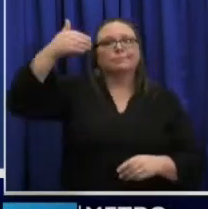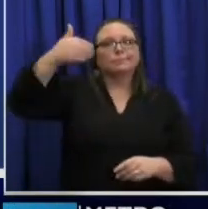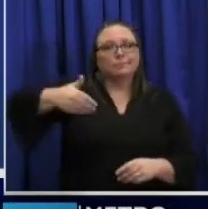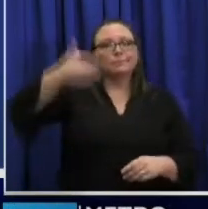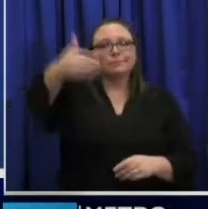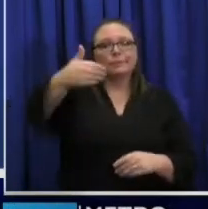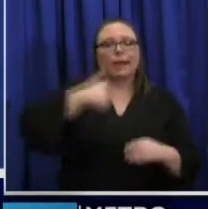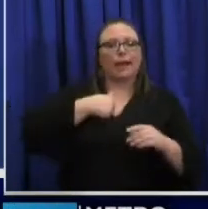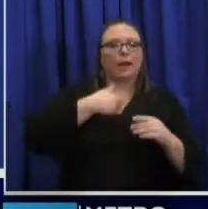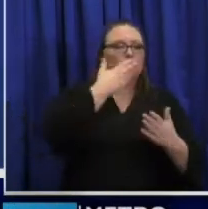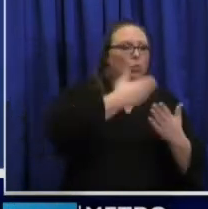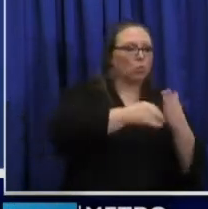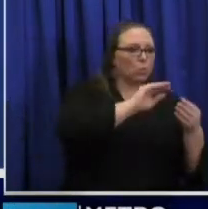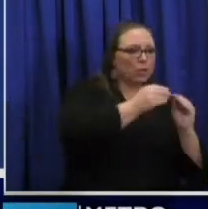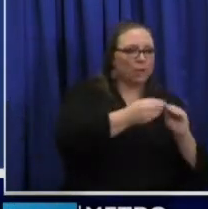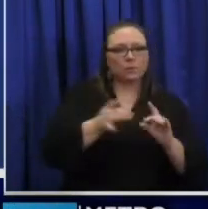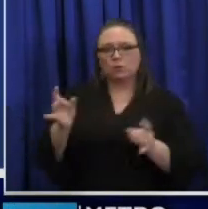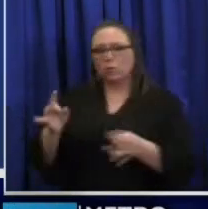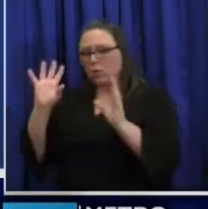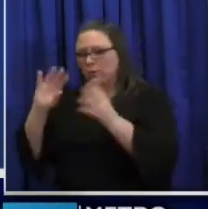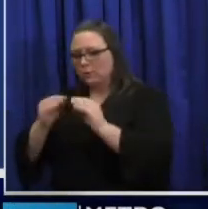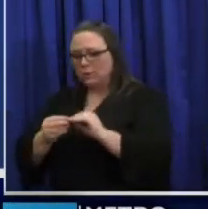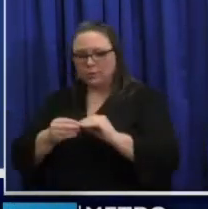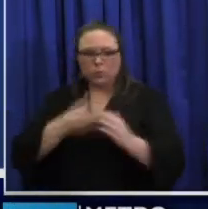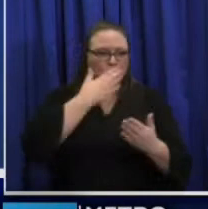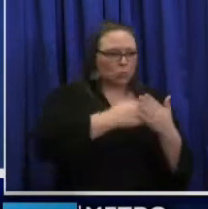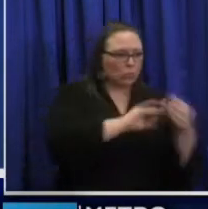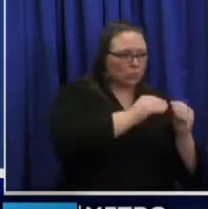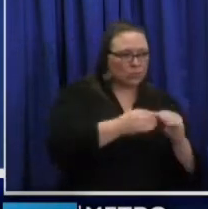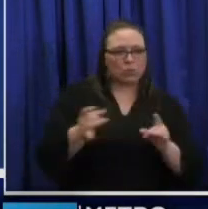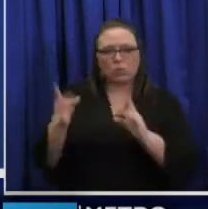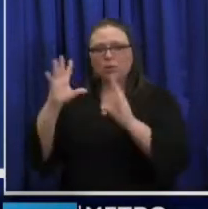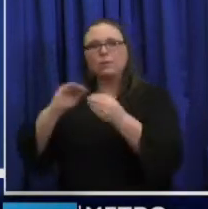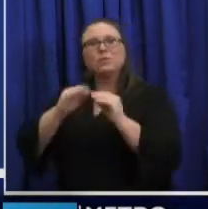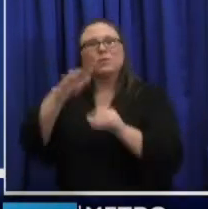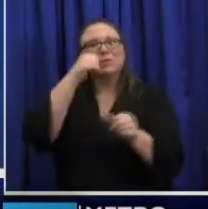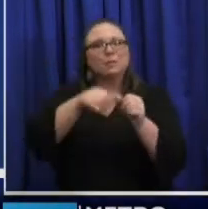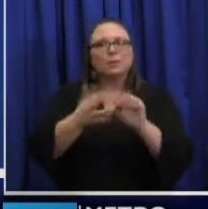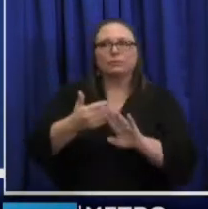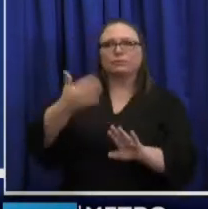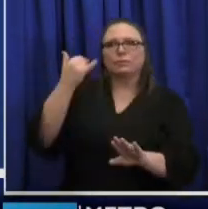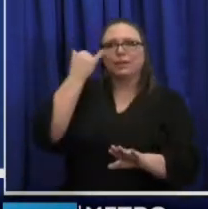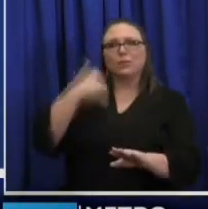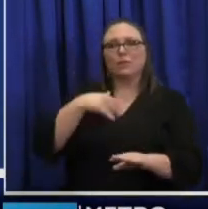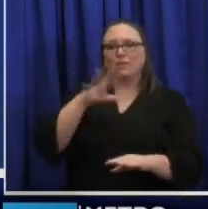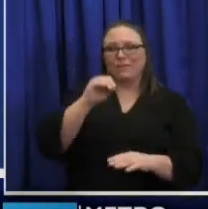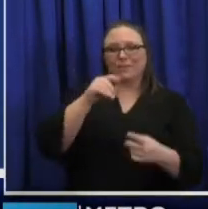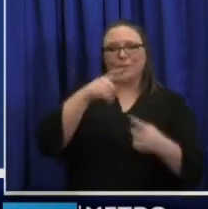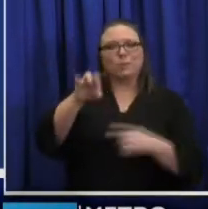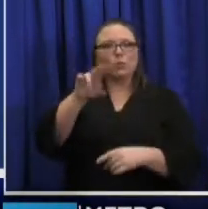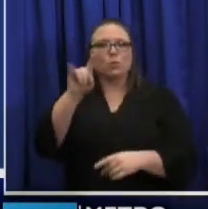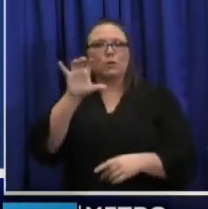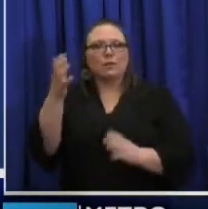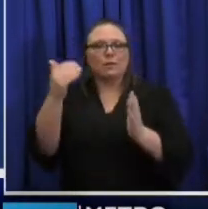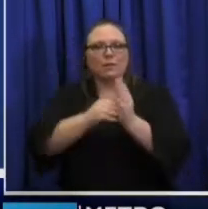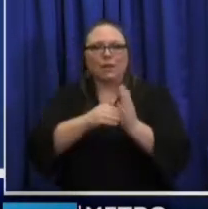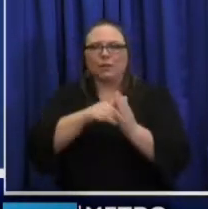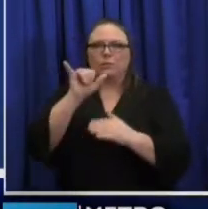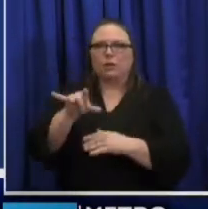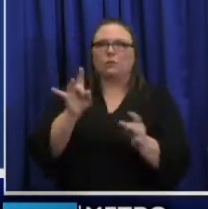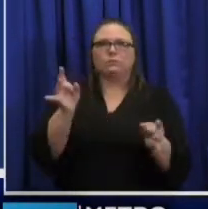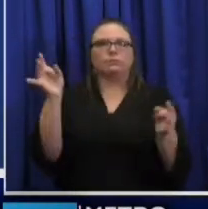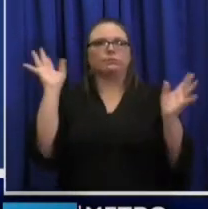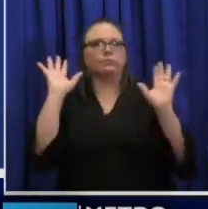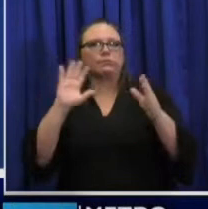terrible numbers that to some extent we still have. I mean, there's a time that if you were in the 50s per 100,000, boy, that clearly